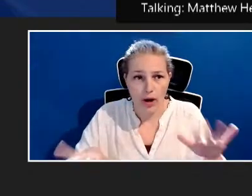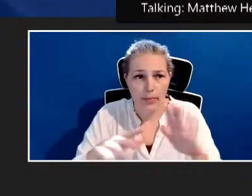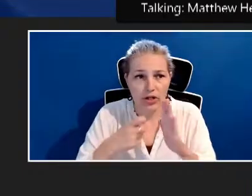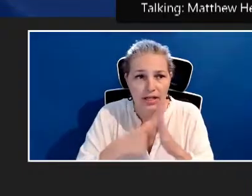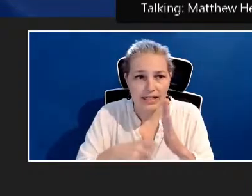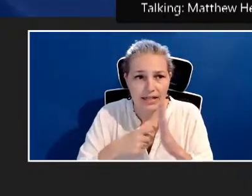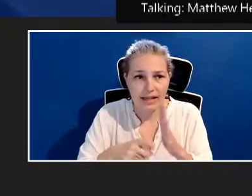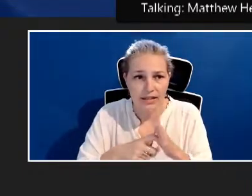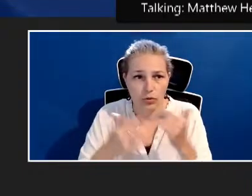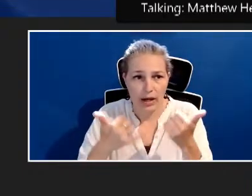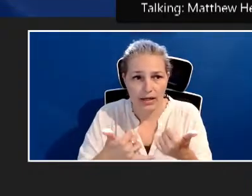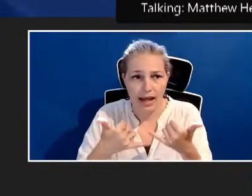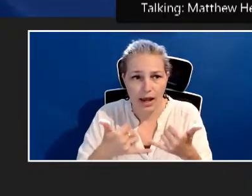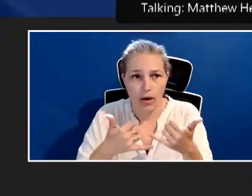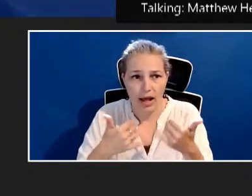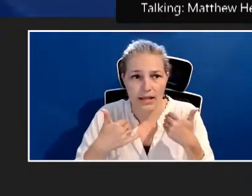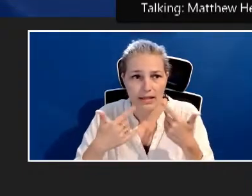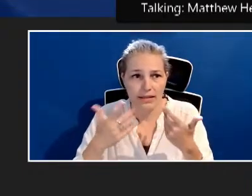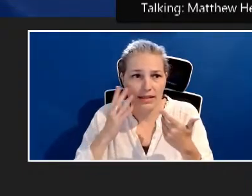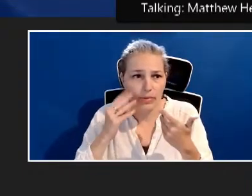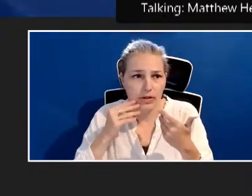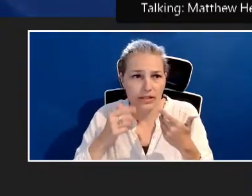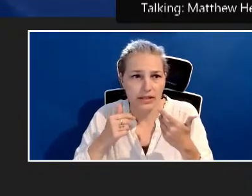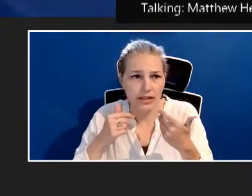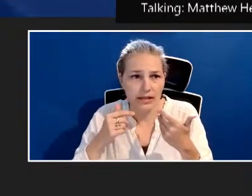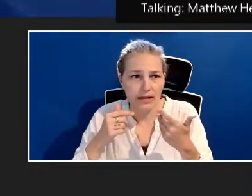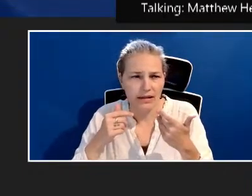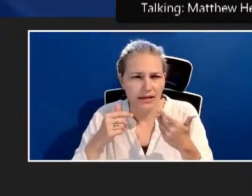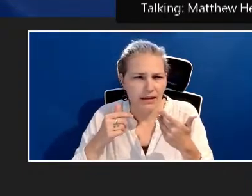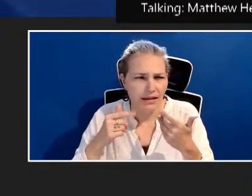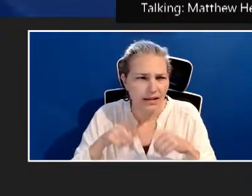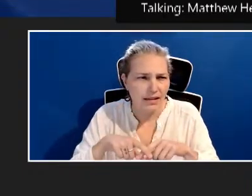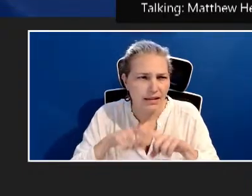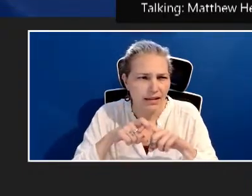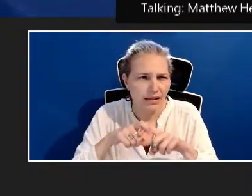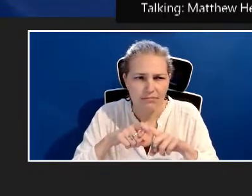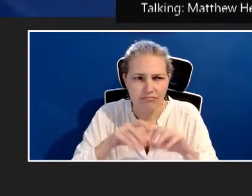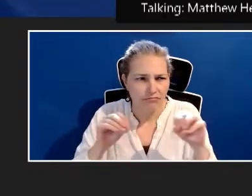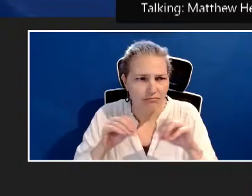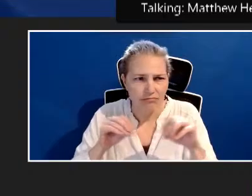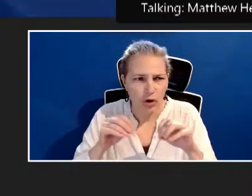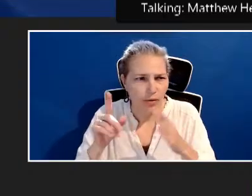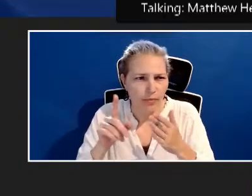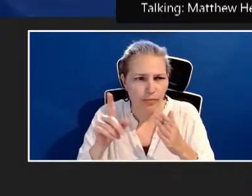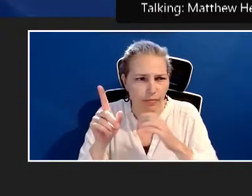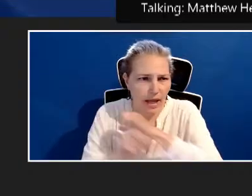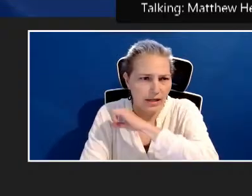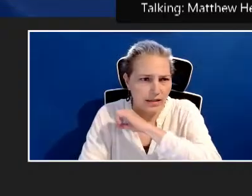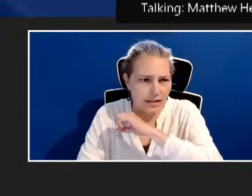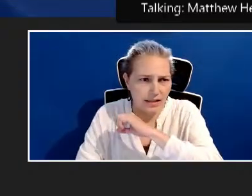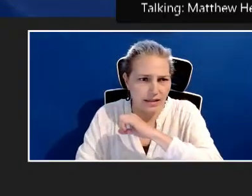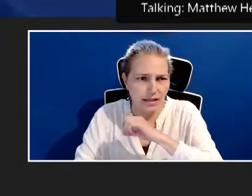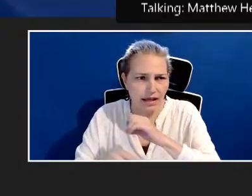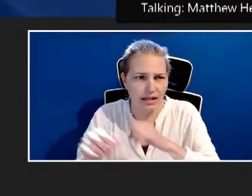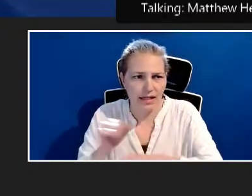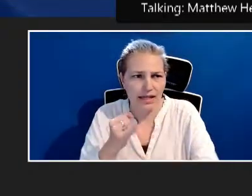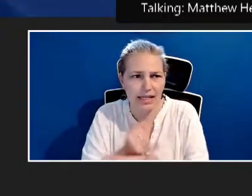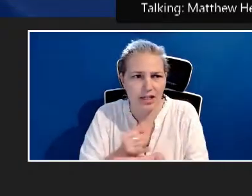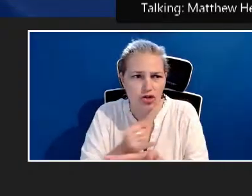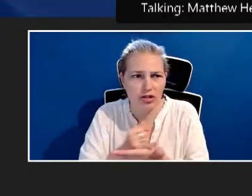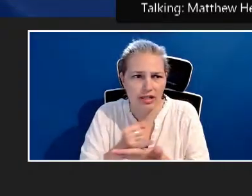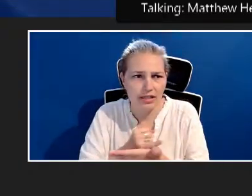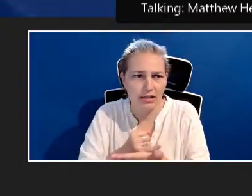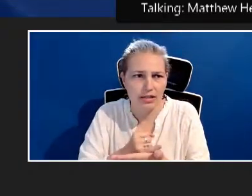suspends penalties and interest on late property tax payments until April 10th of 2026. So